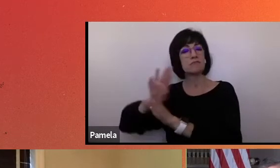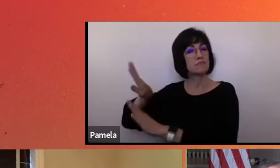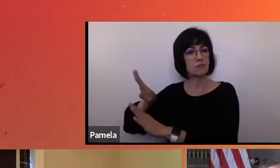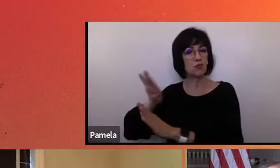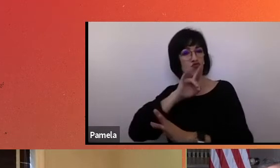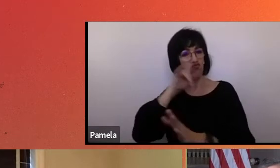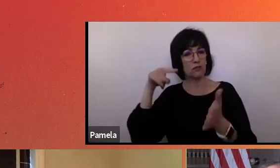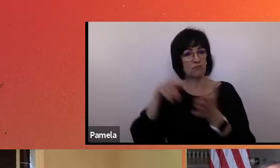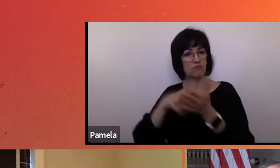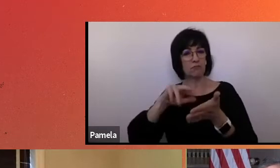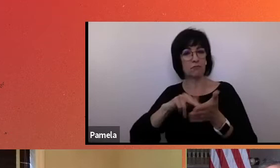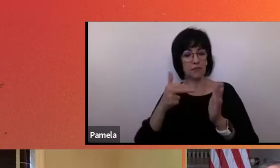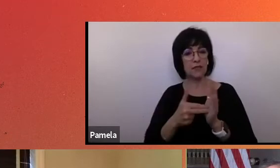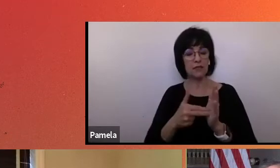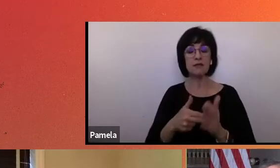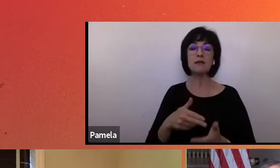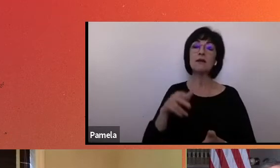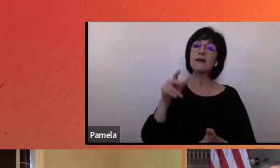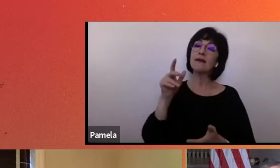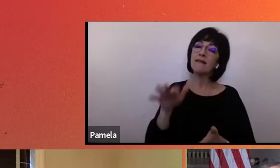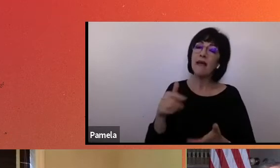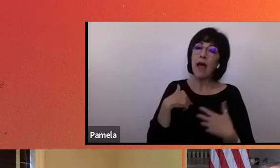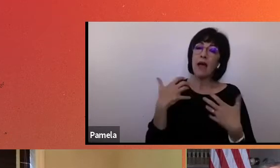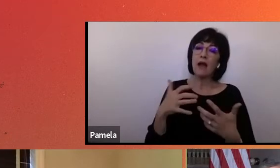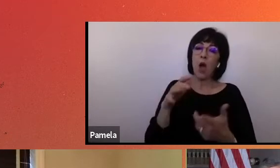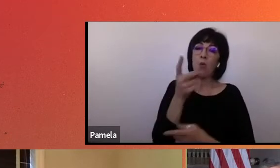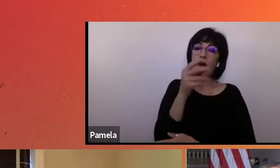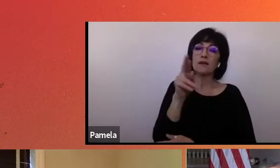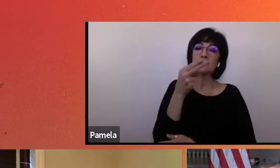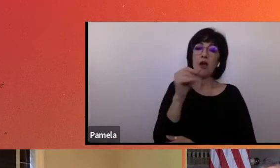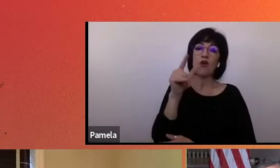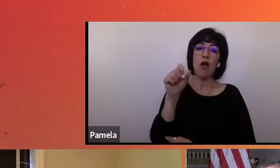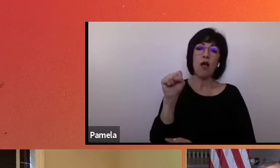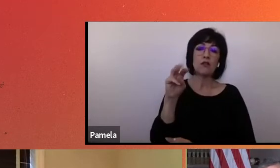Hollingsworth have the last word. As I talked to some legislators